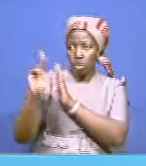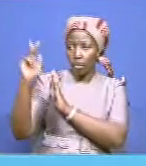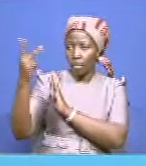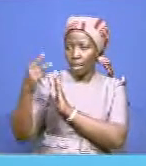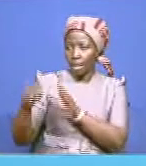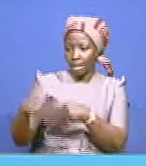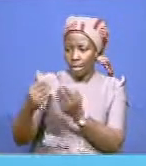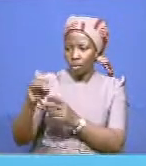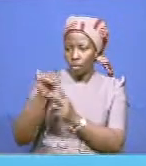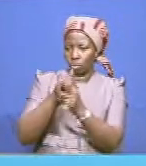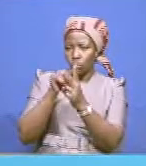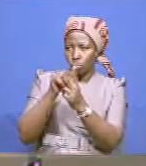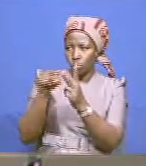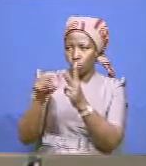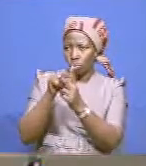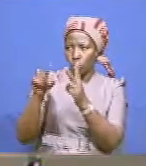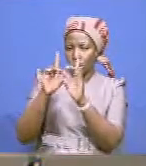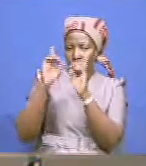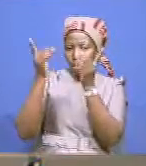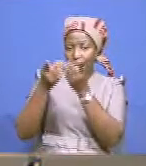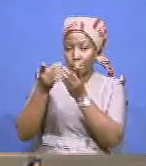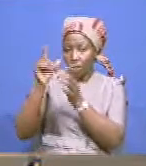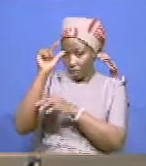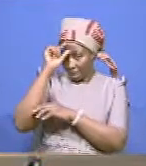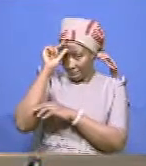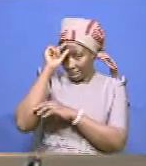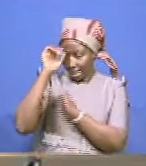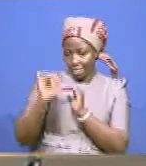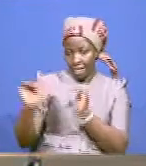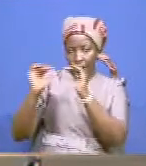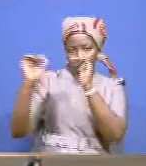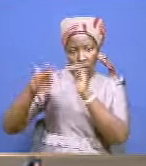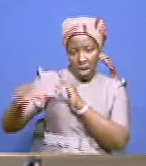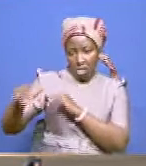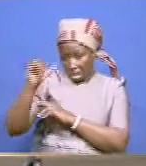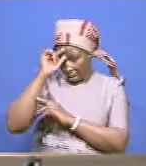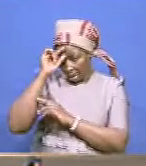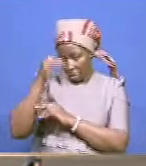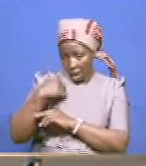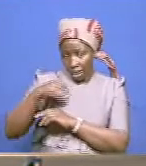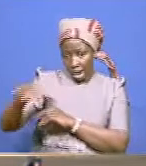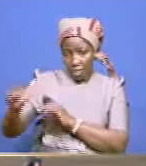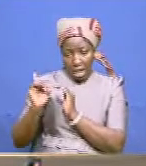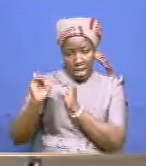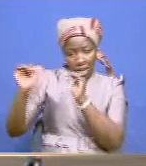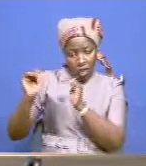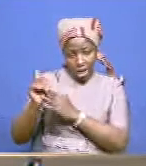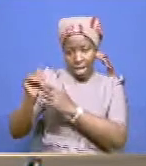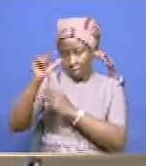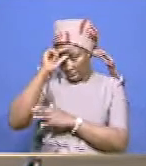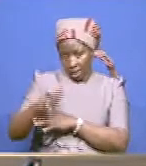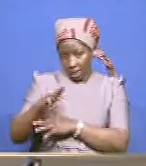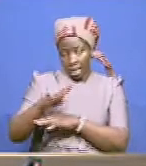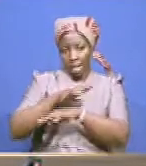two arms of government, mm-hmm, and the level of the county government. That is the county executive led mm-hmm, by the governor, yes, and the